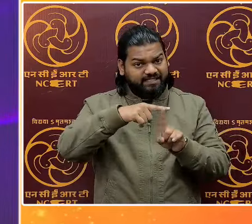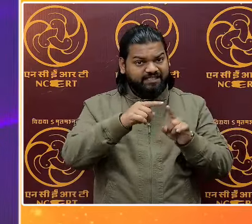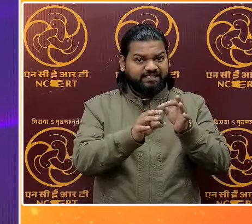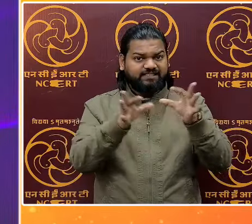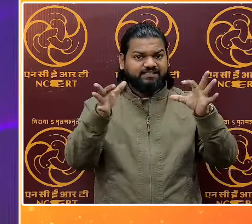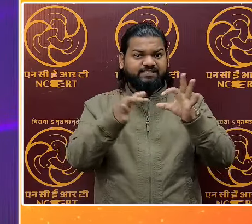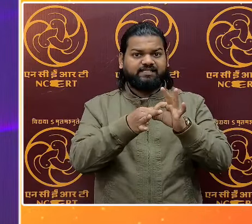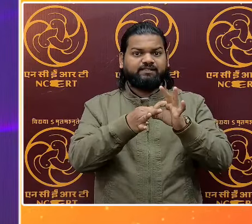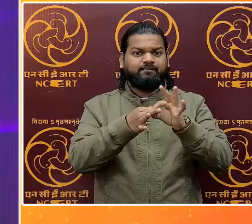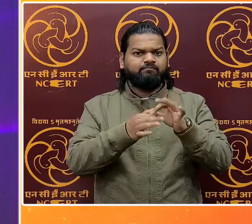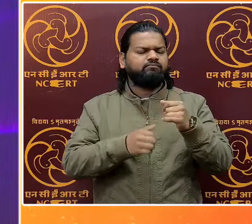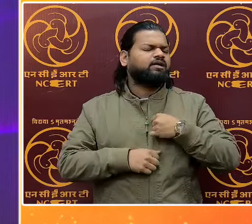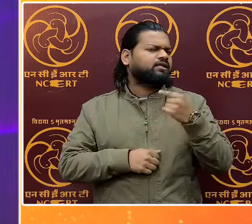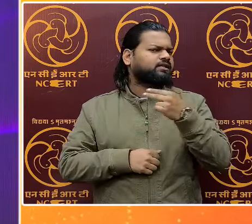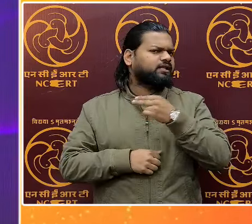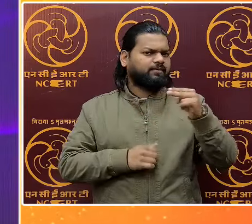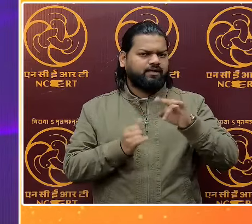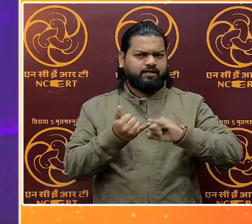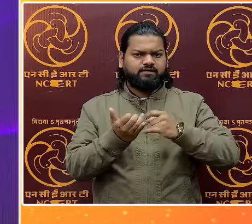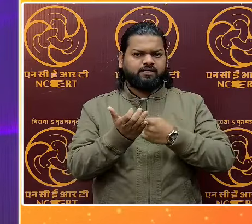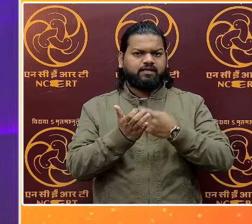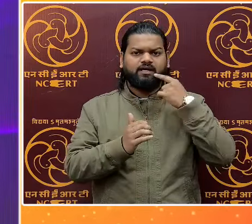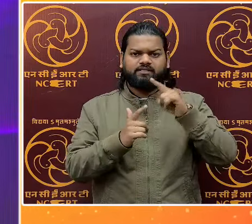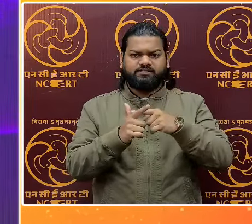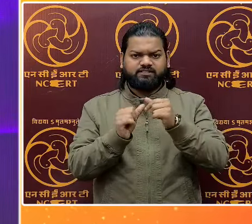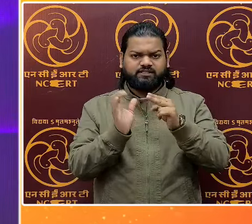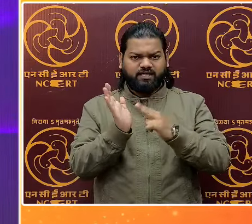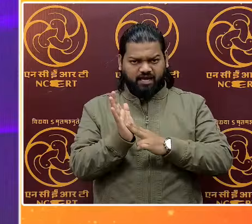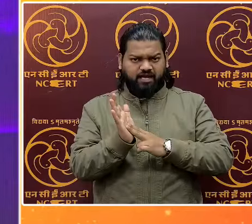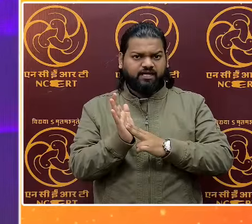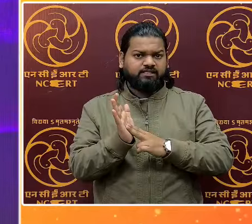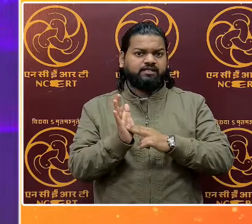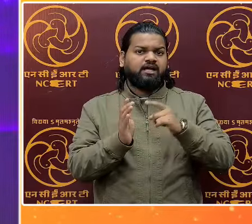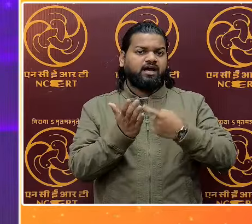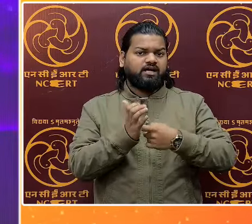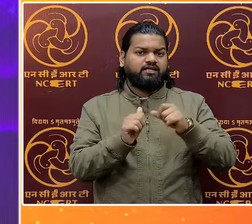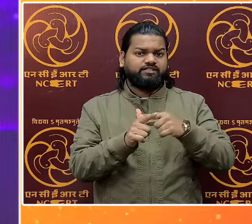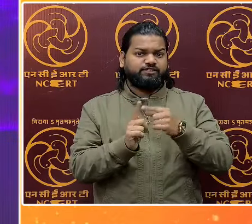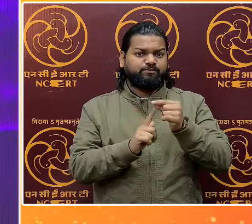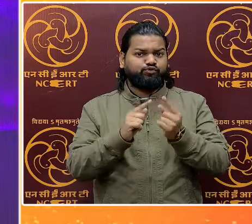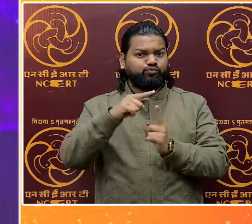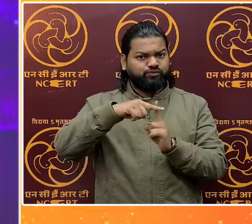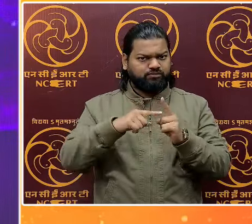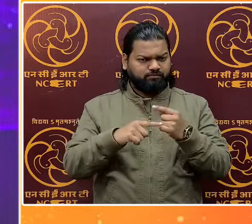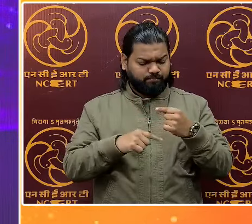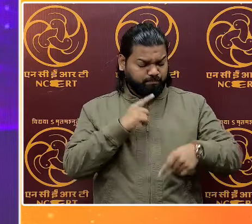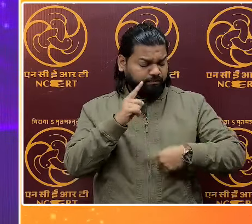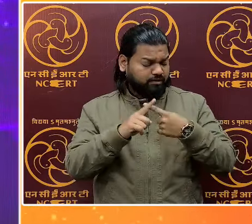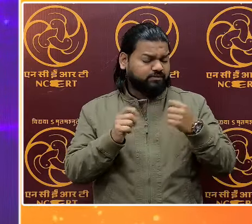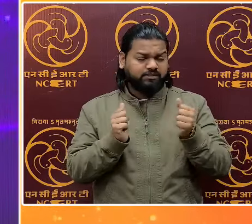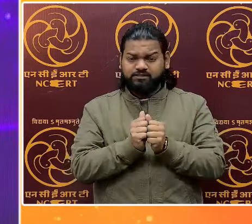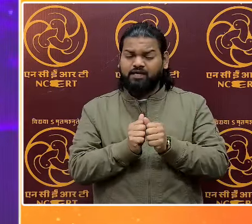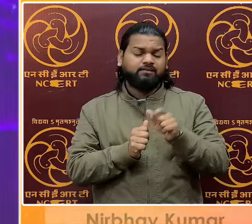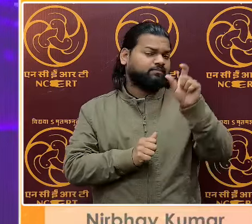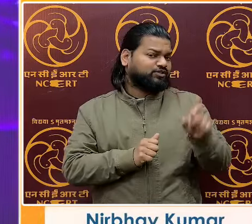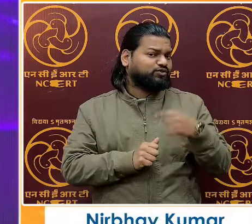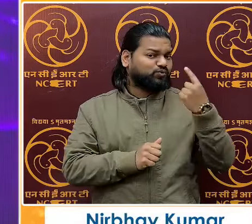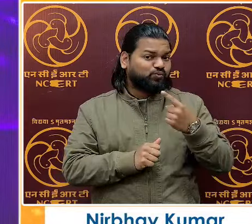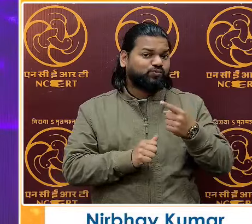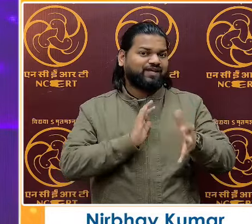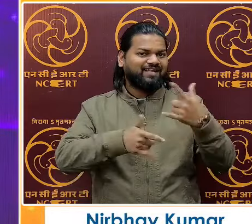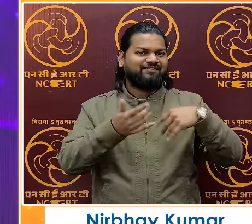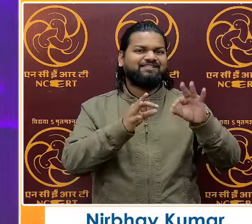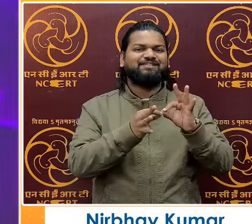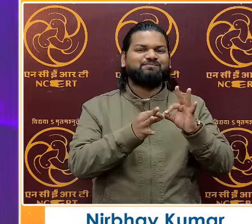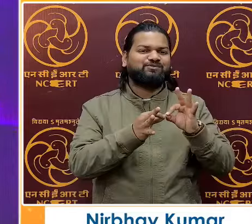NCERT. My name is Rajan Rajput. Here on the screen we have joined by sign language interpreter Nirbhay. Mr. Nirbhay, we also want